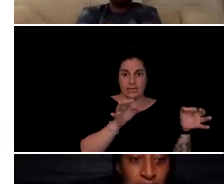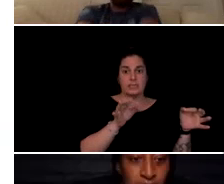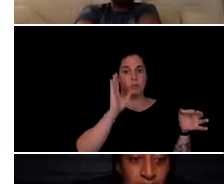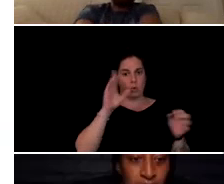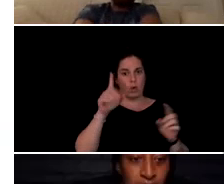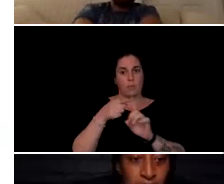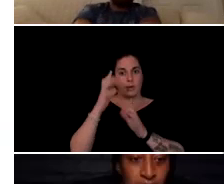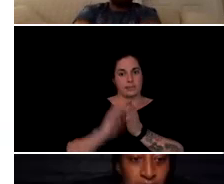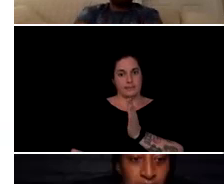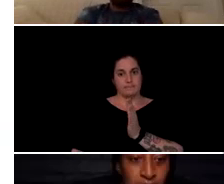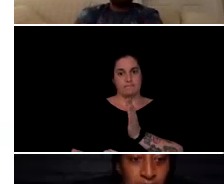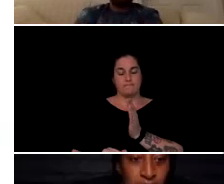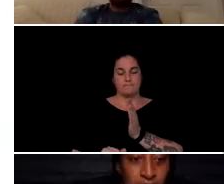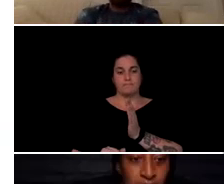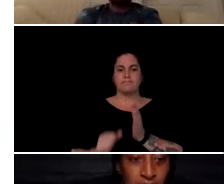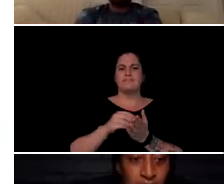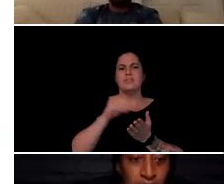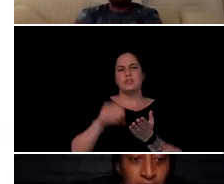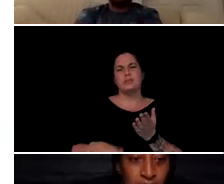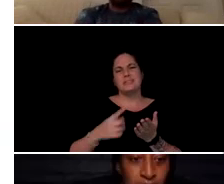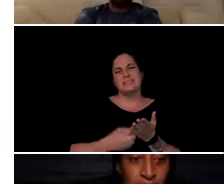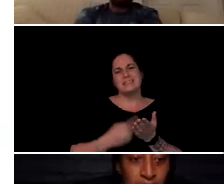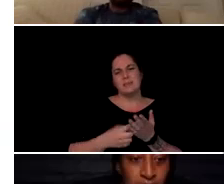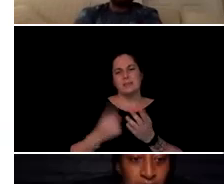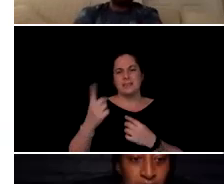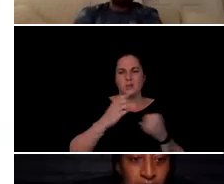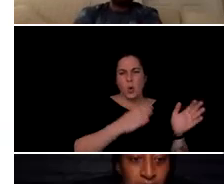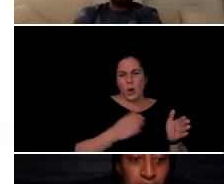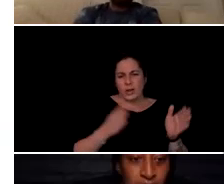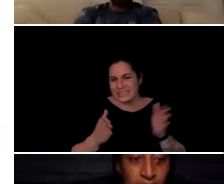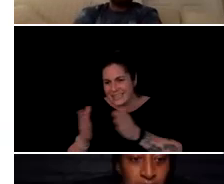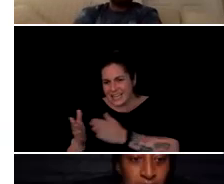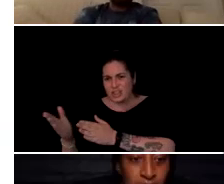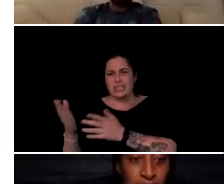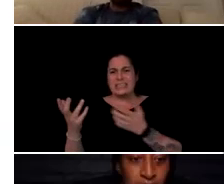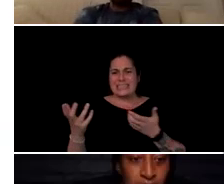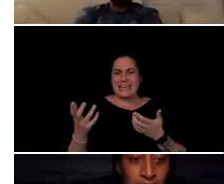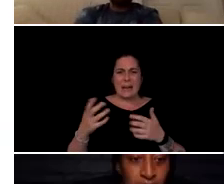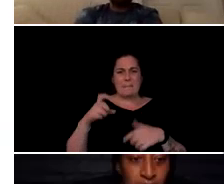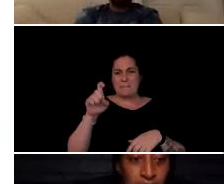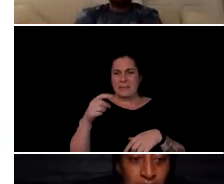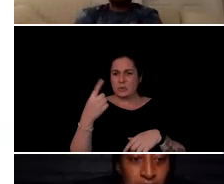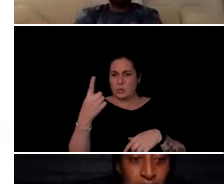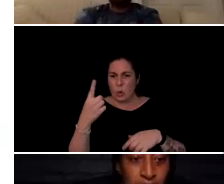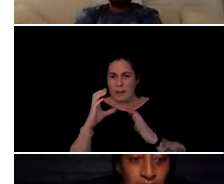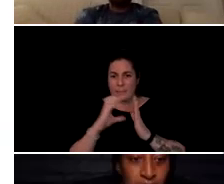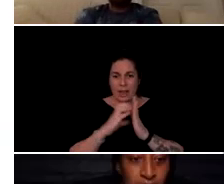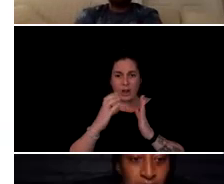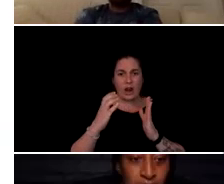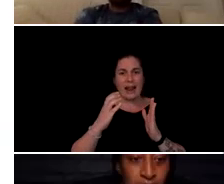Students ask me sometimes regarding organization, do you want us to have just a paragraph on